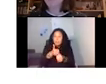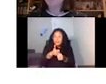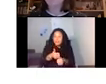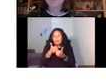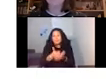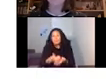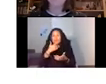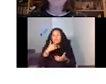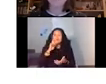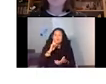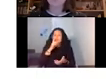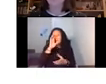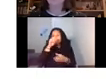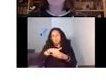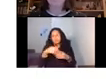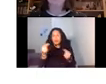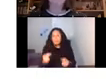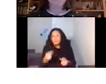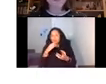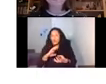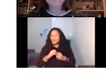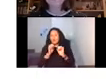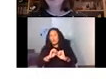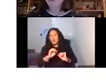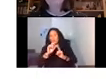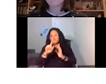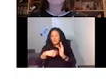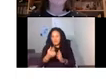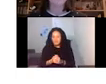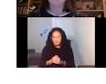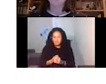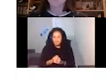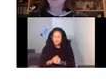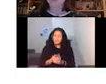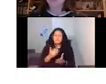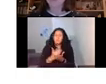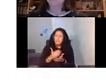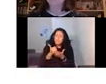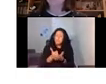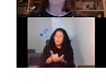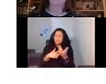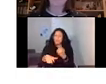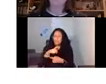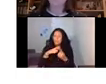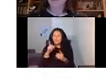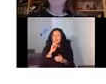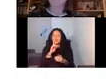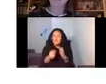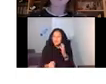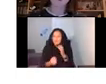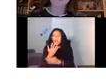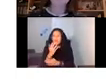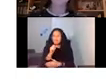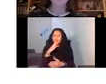for girls to enter competitions or create their own projects. It's a very supportive community for girls to develop their passion